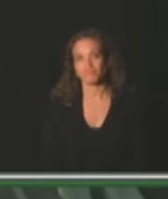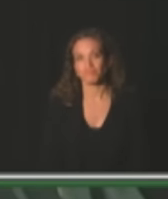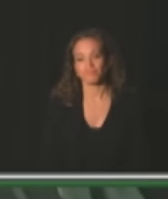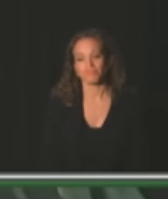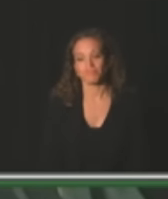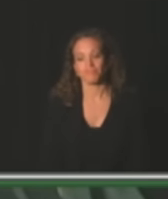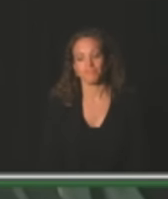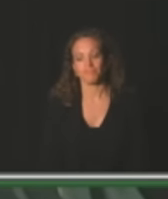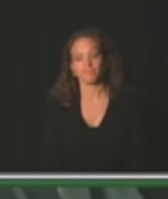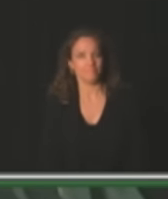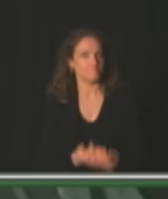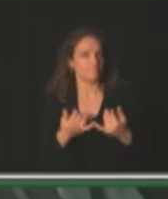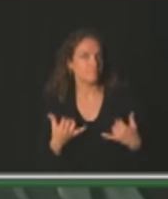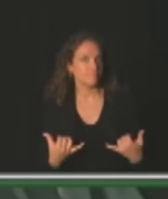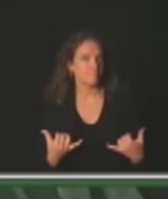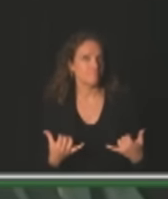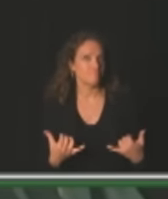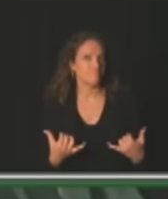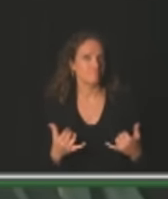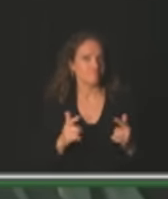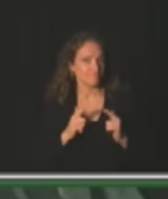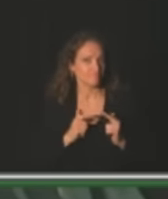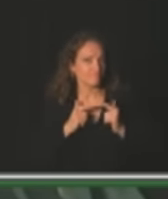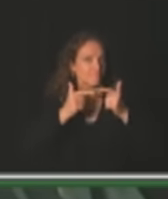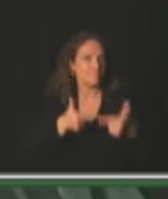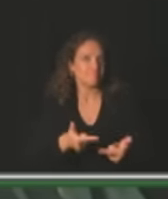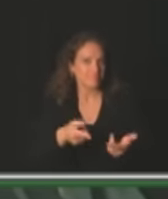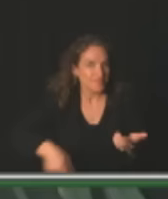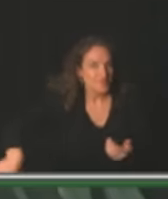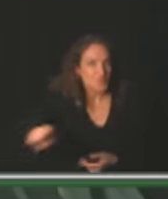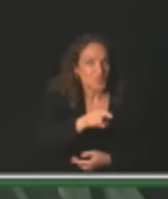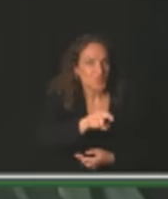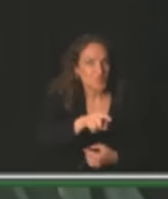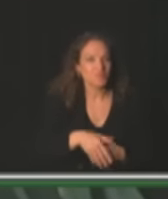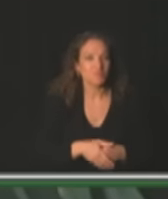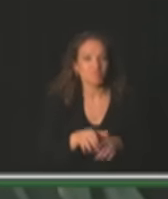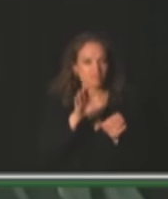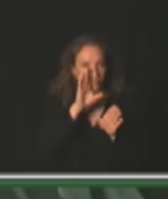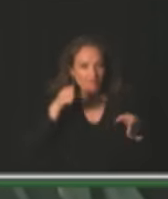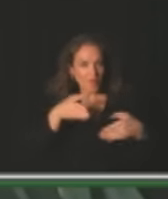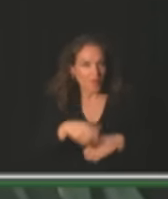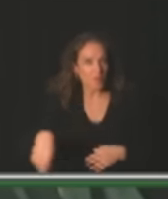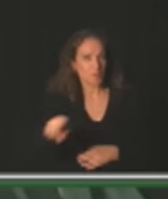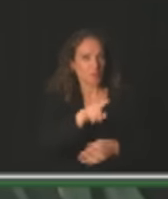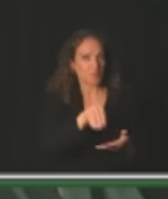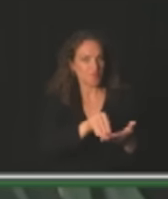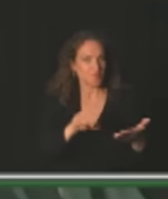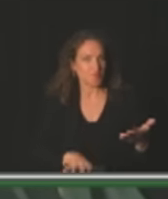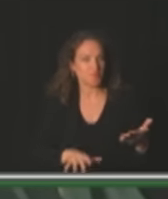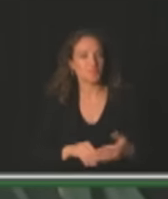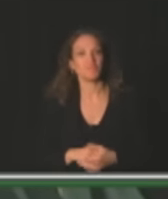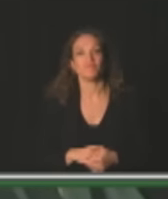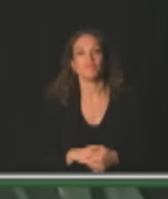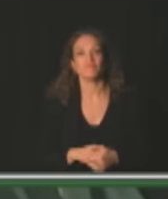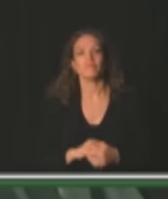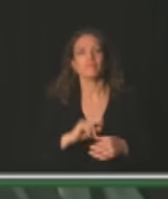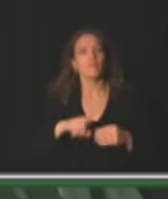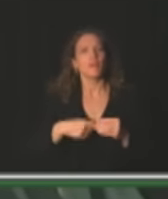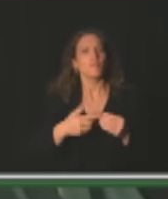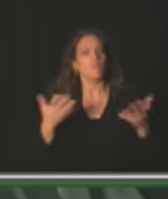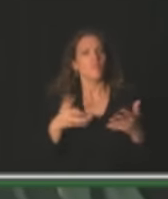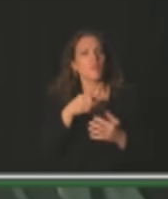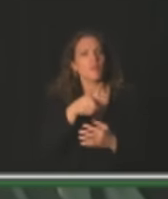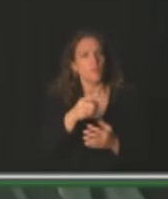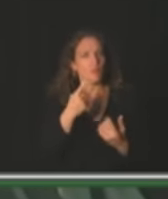Now, it's about you. It's about you, students. It's about what you've